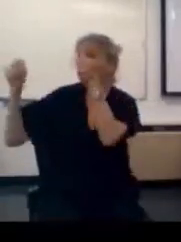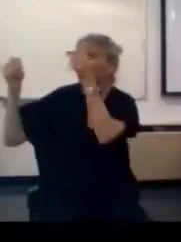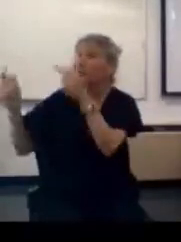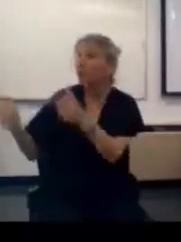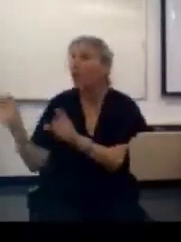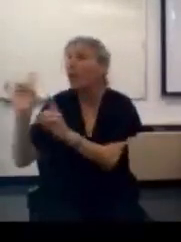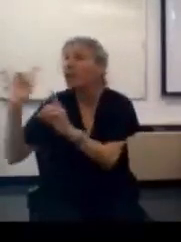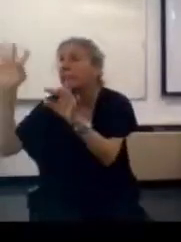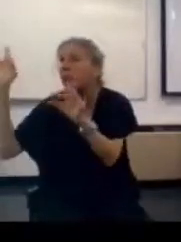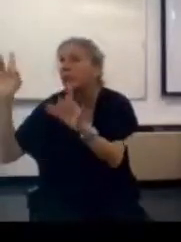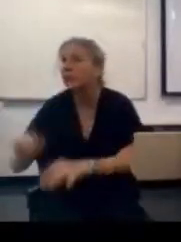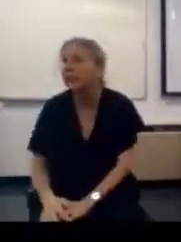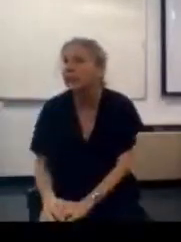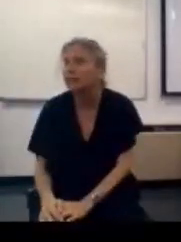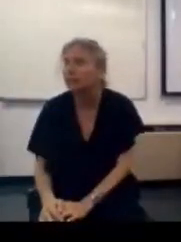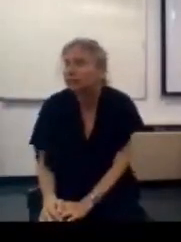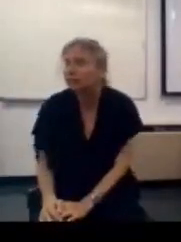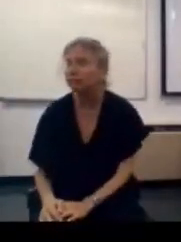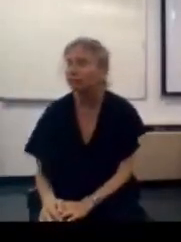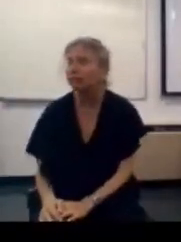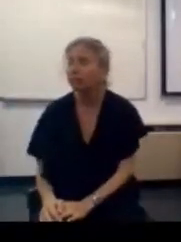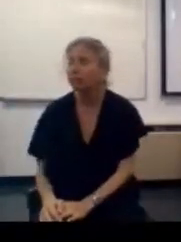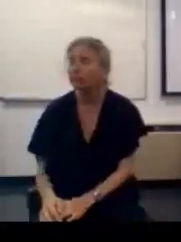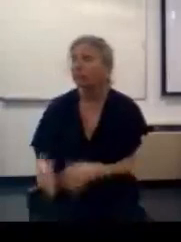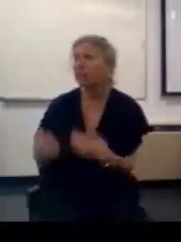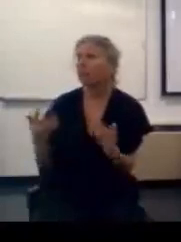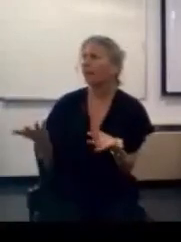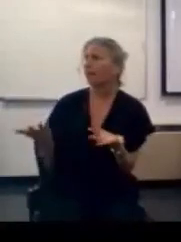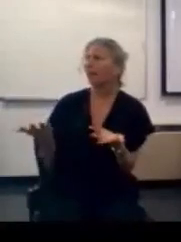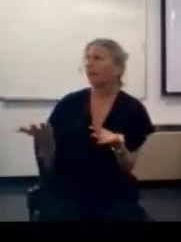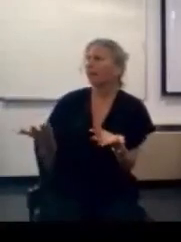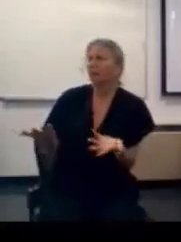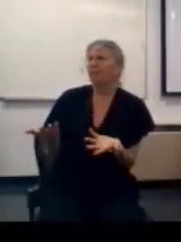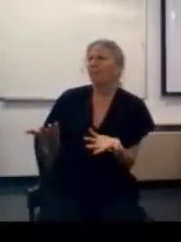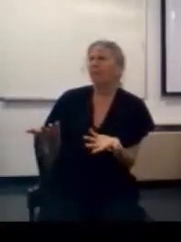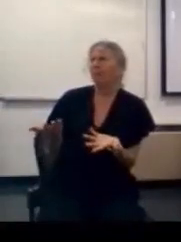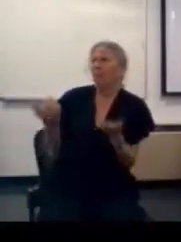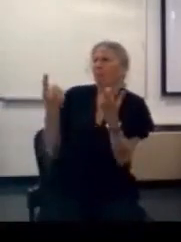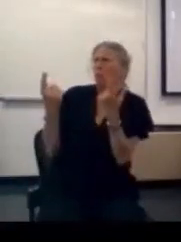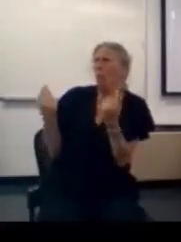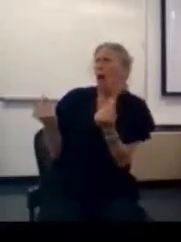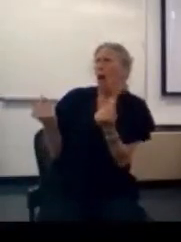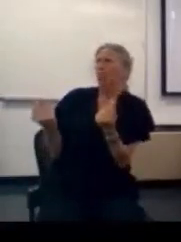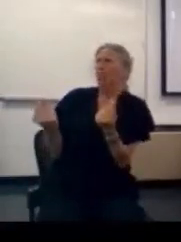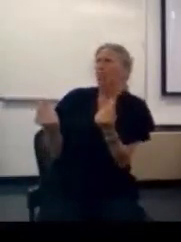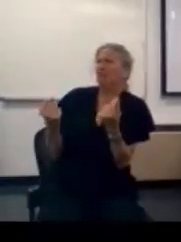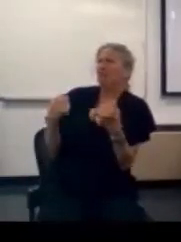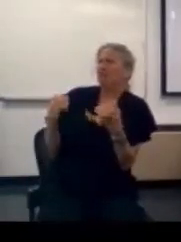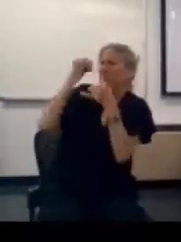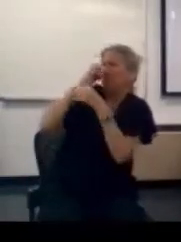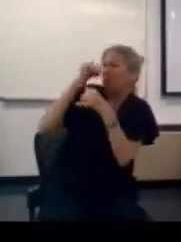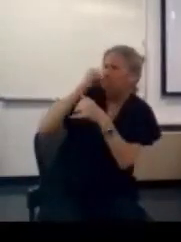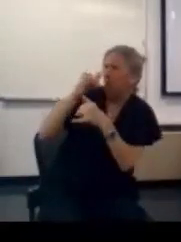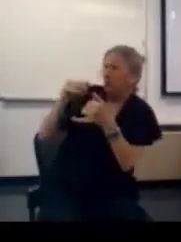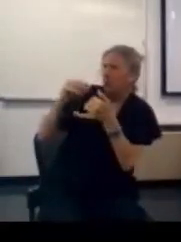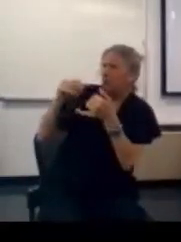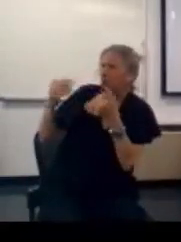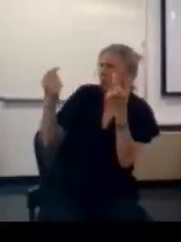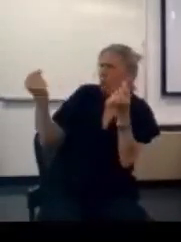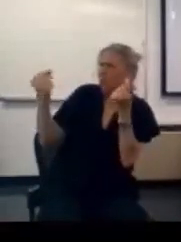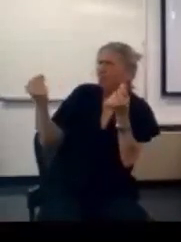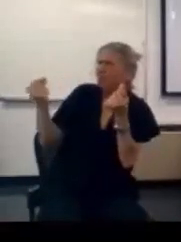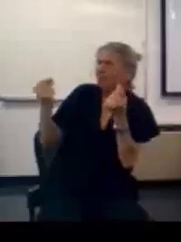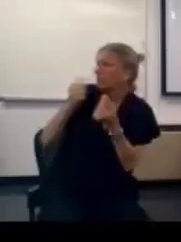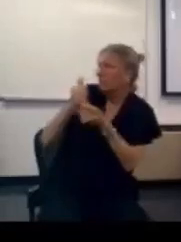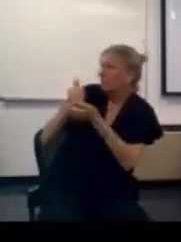time handled it all terribly. So I remember thinking, is this like a comedy skit? Is this kind of like Matt